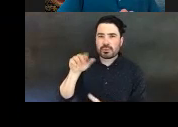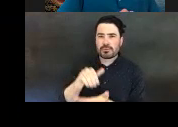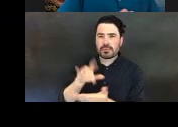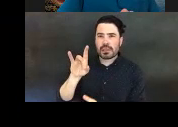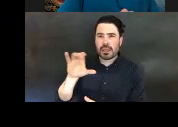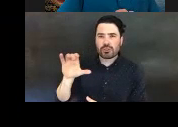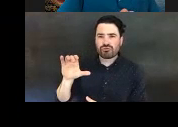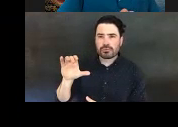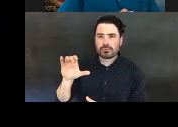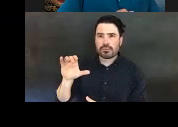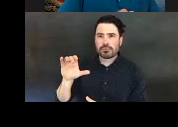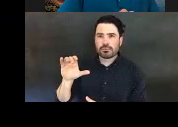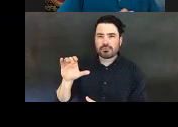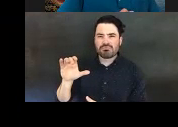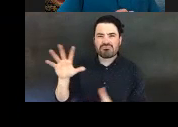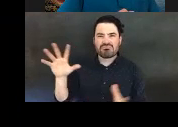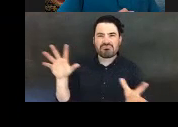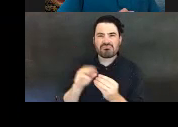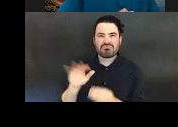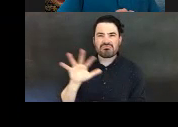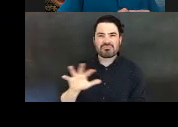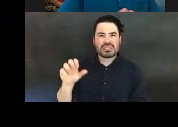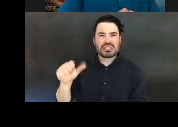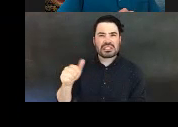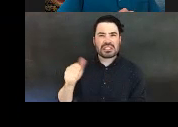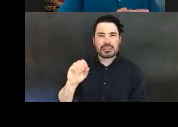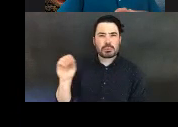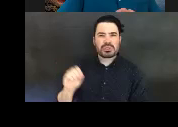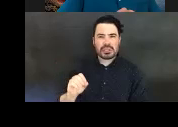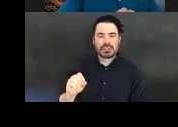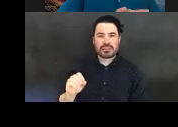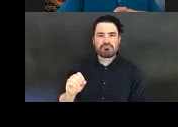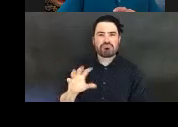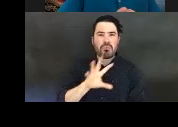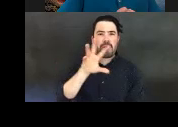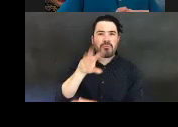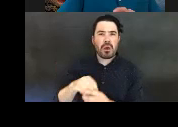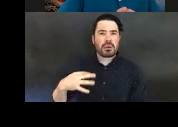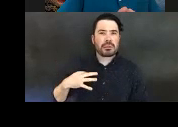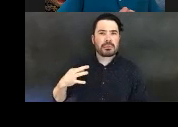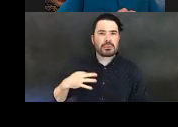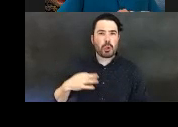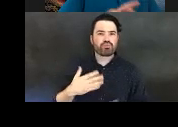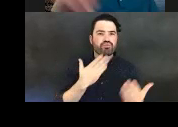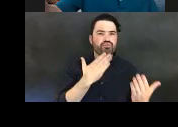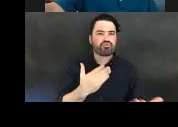of us, nearly 10% of us, did participate. So I want to thank everyone who did.